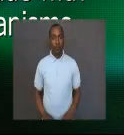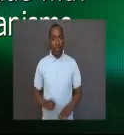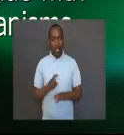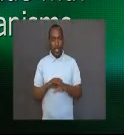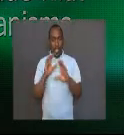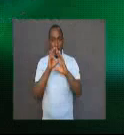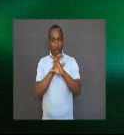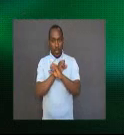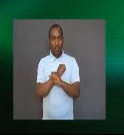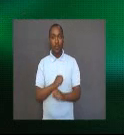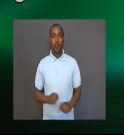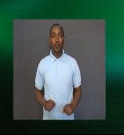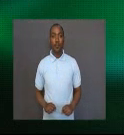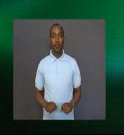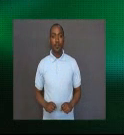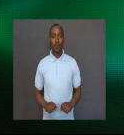Time's up.